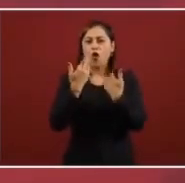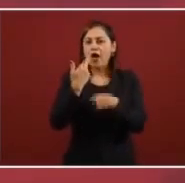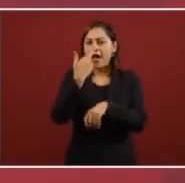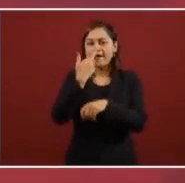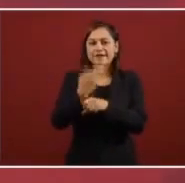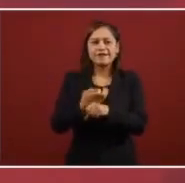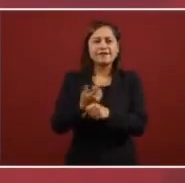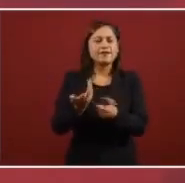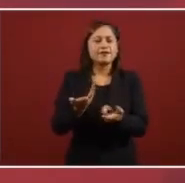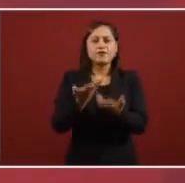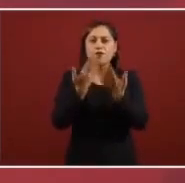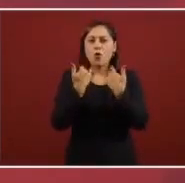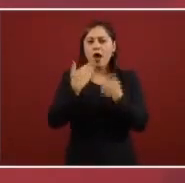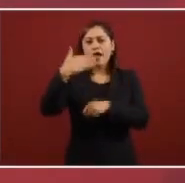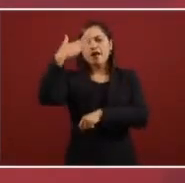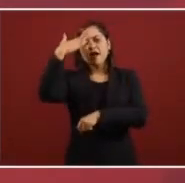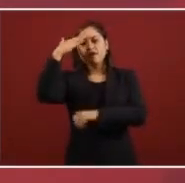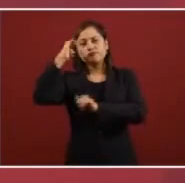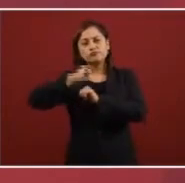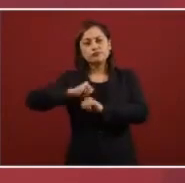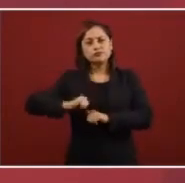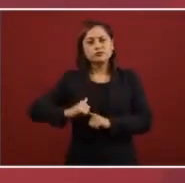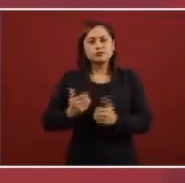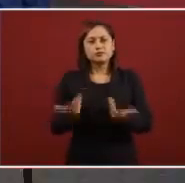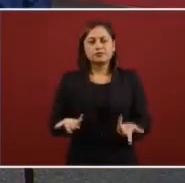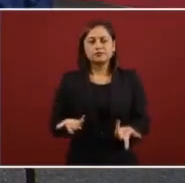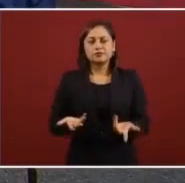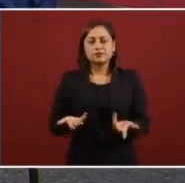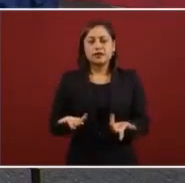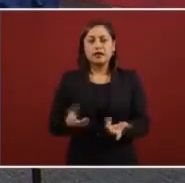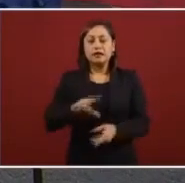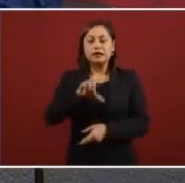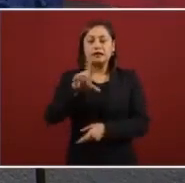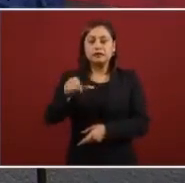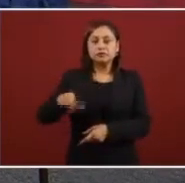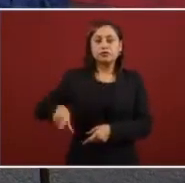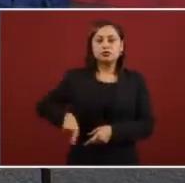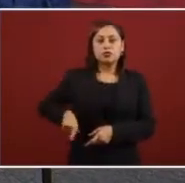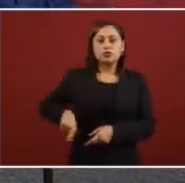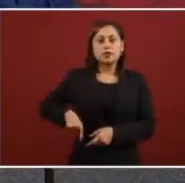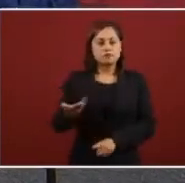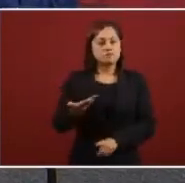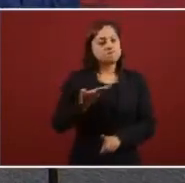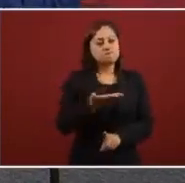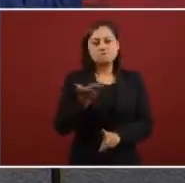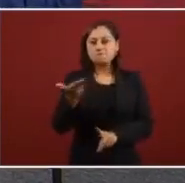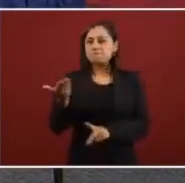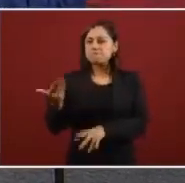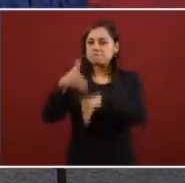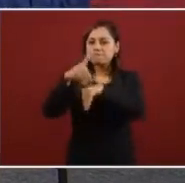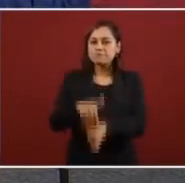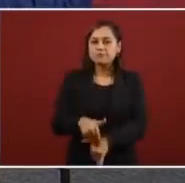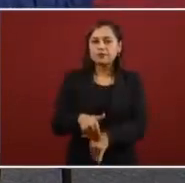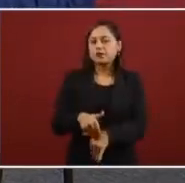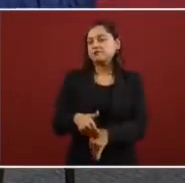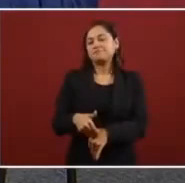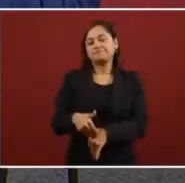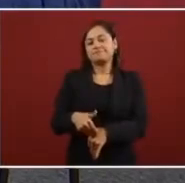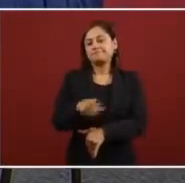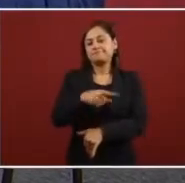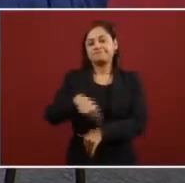para pedir a los demás. So then they couldn't ask them to act correctly.